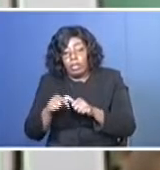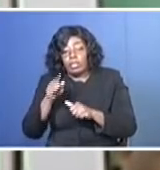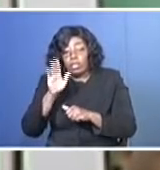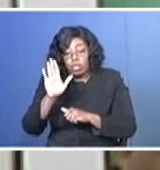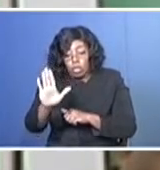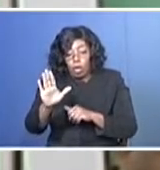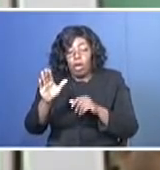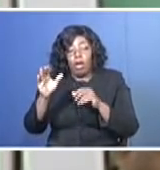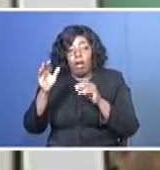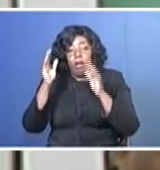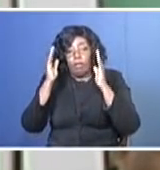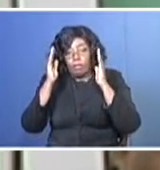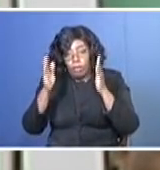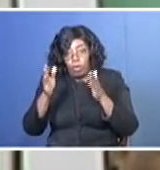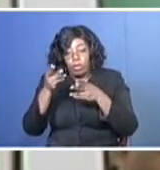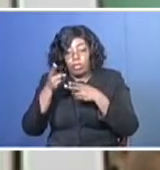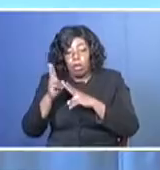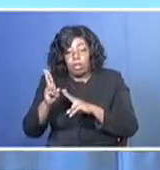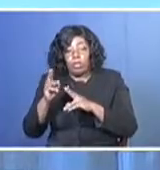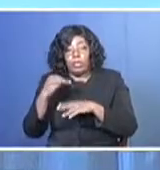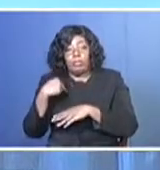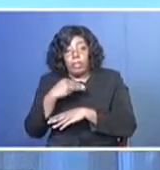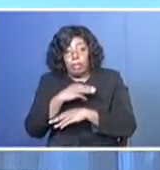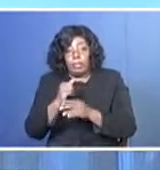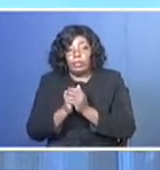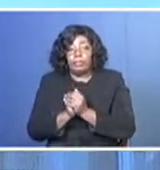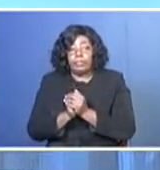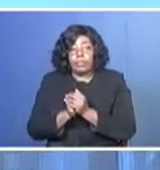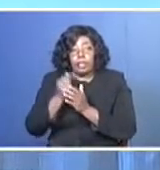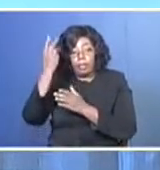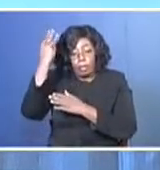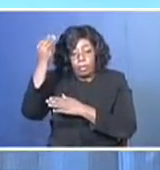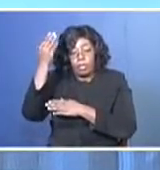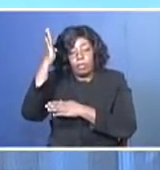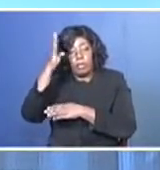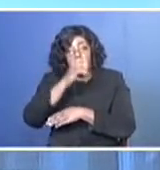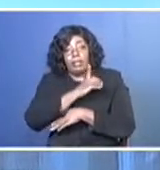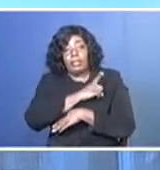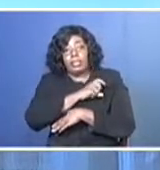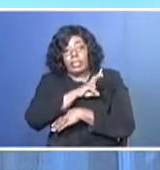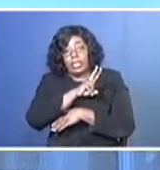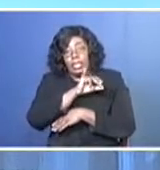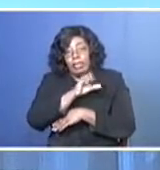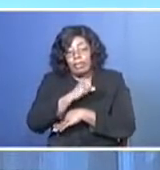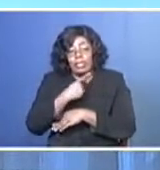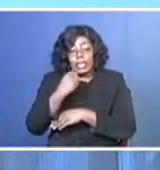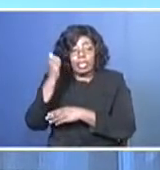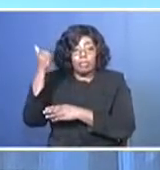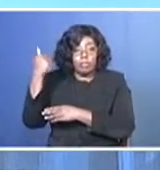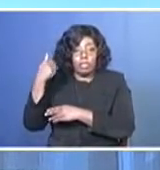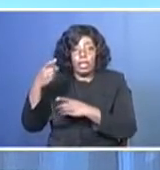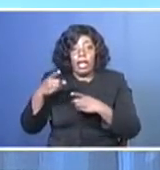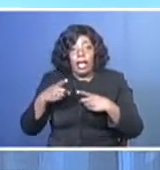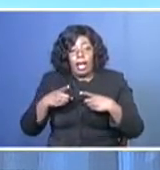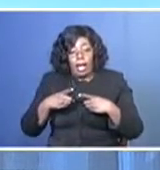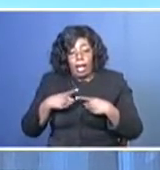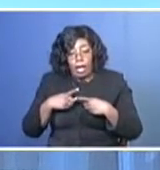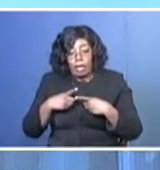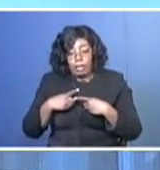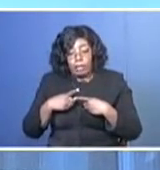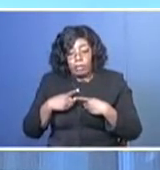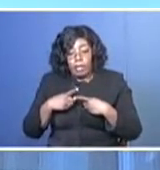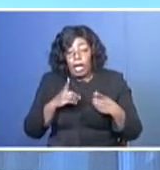focus, honorable member. Prime Minister, the Honourable Philip Davis, says his administration has, in a short